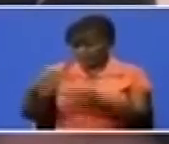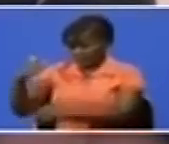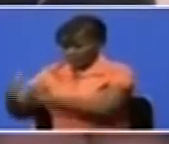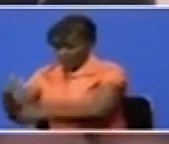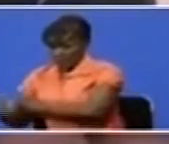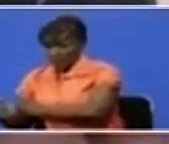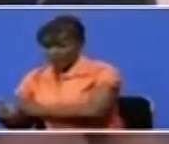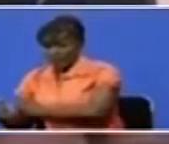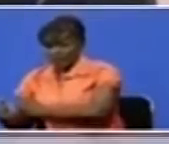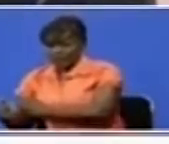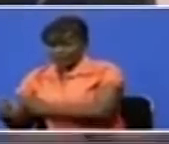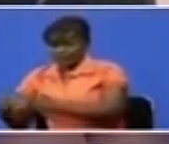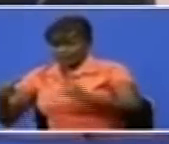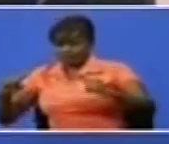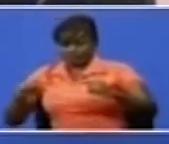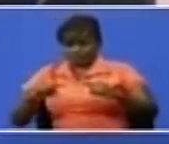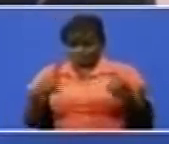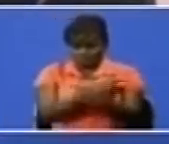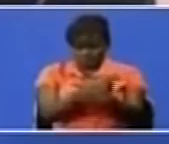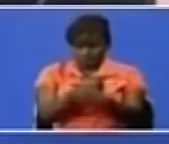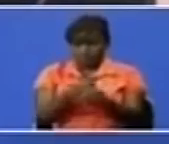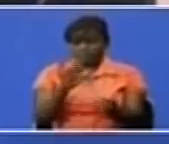borderlands, conflict has been common.